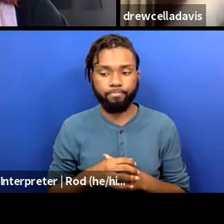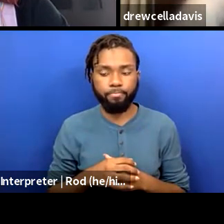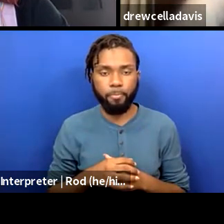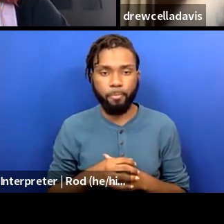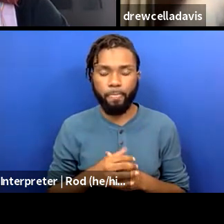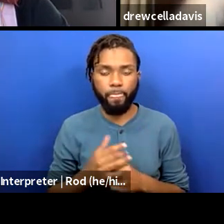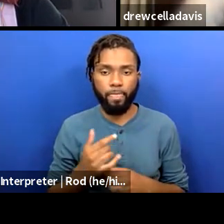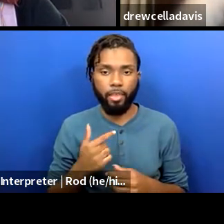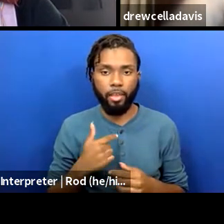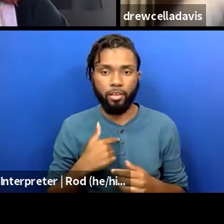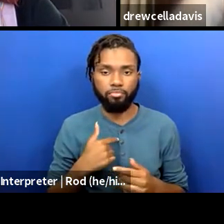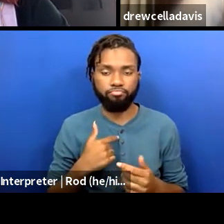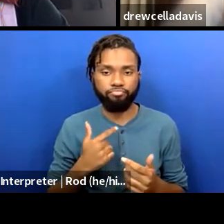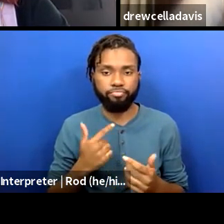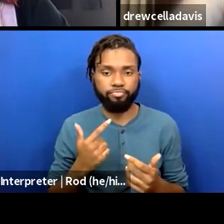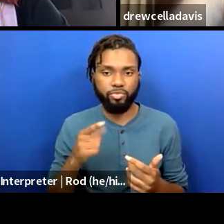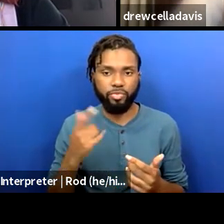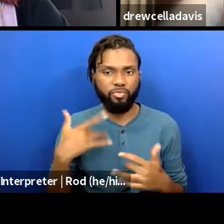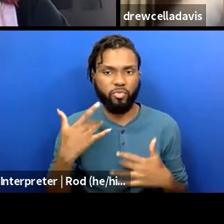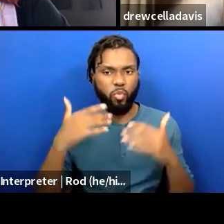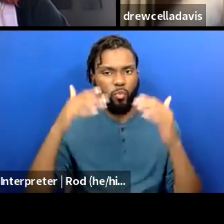I'm just overwhelmed by that.